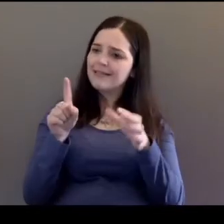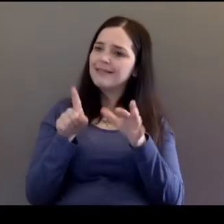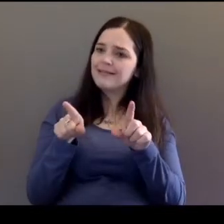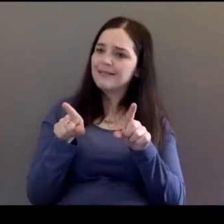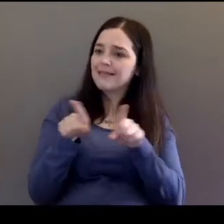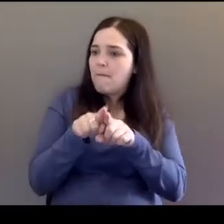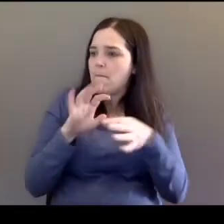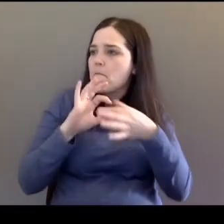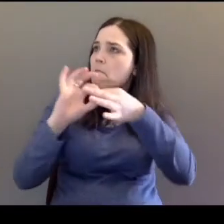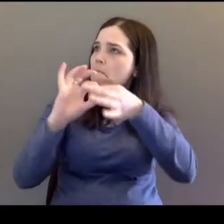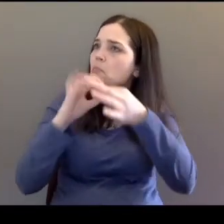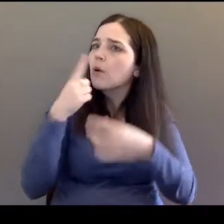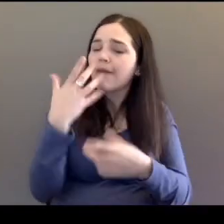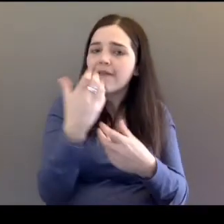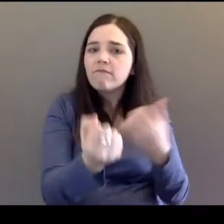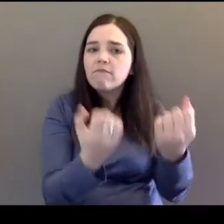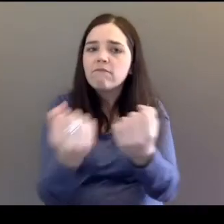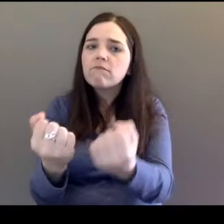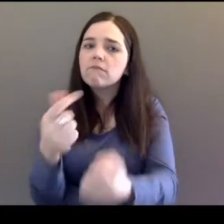relationship too.